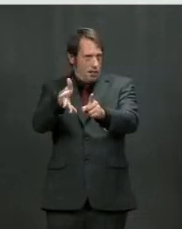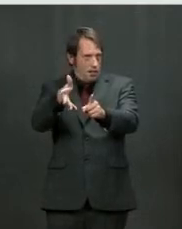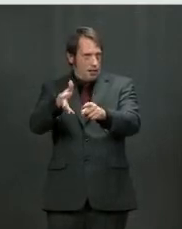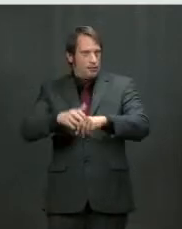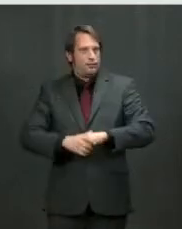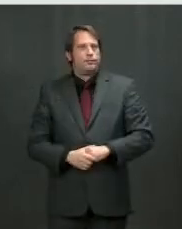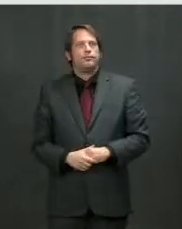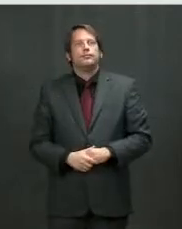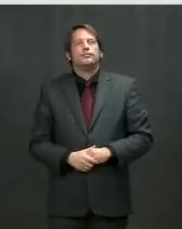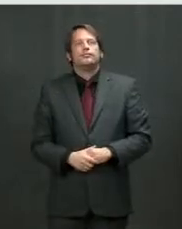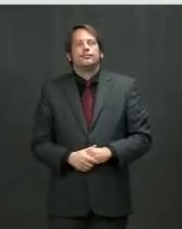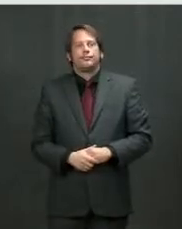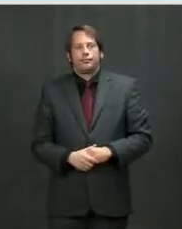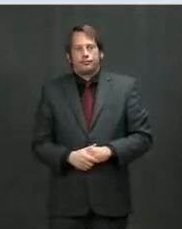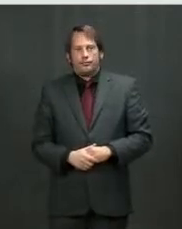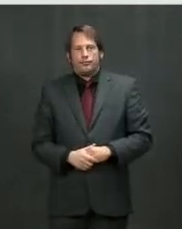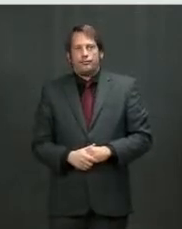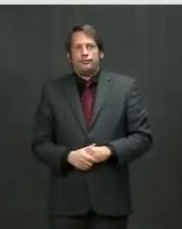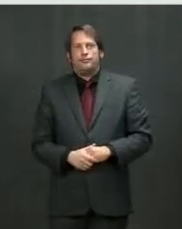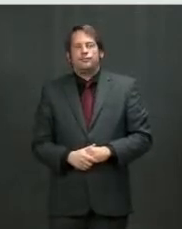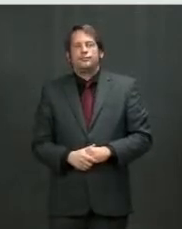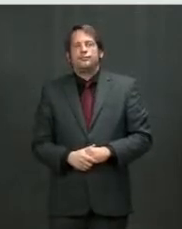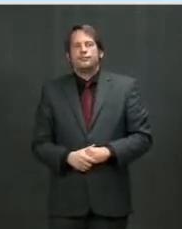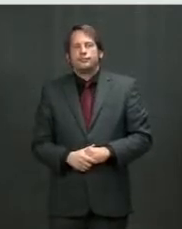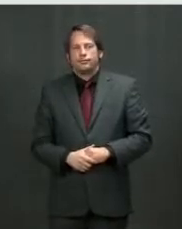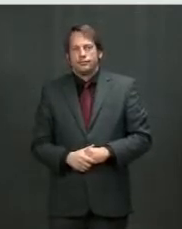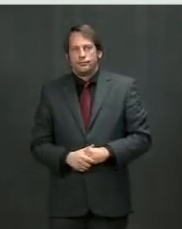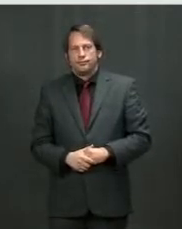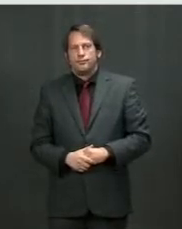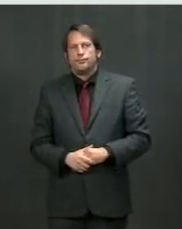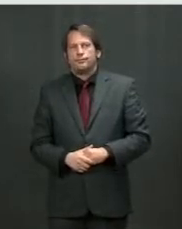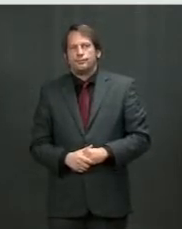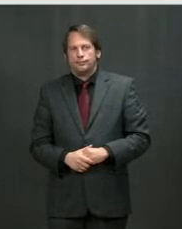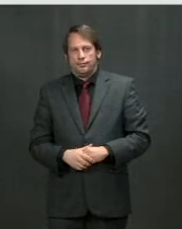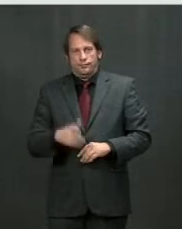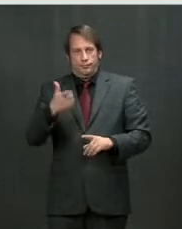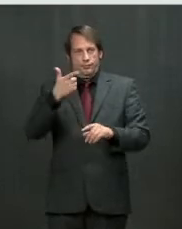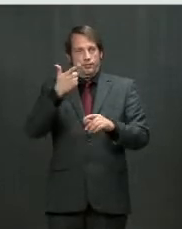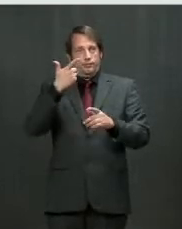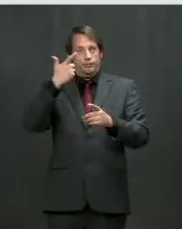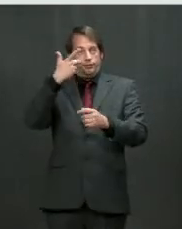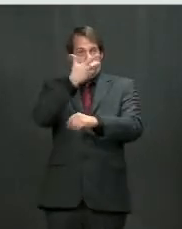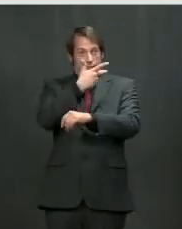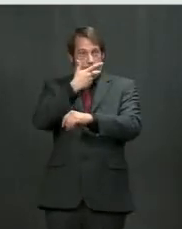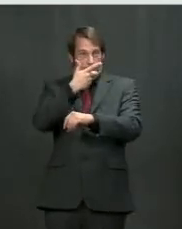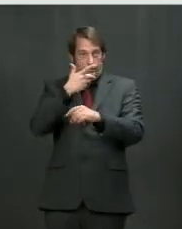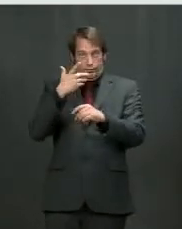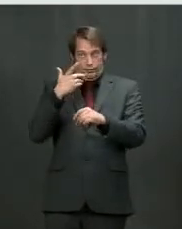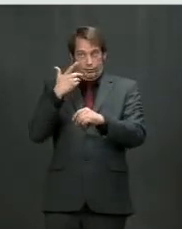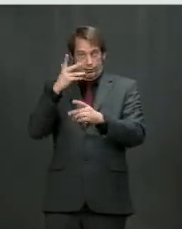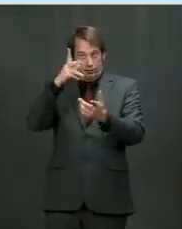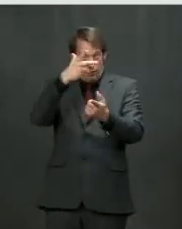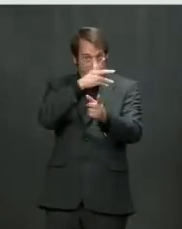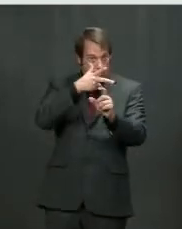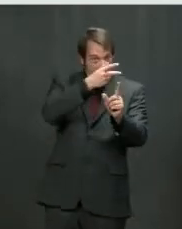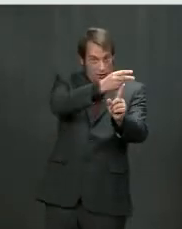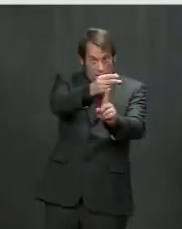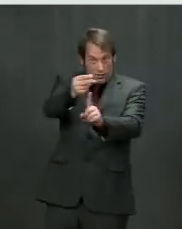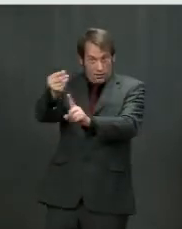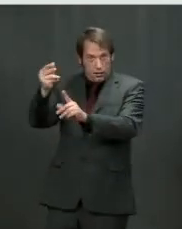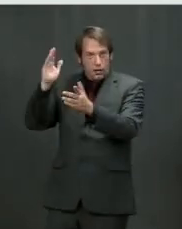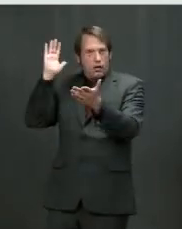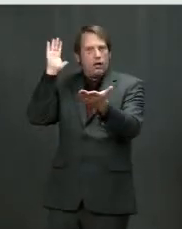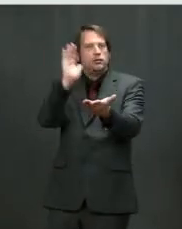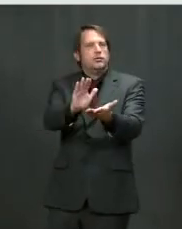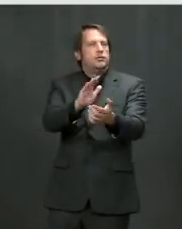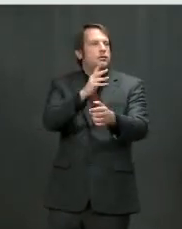less hospitalizations and less deaths. I don't think it's going to be a precise number. I don't know what that number is. I can't